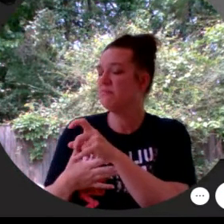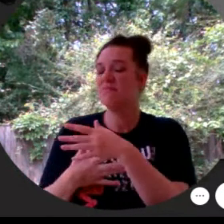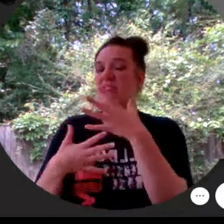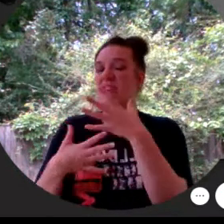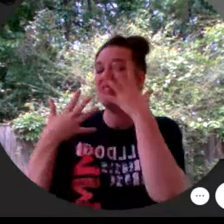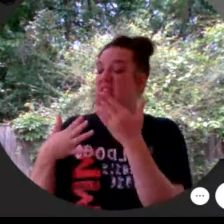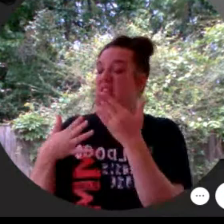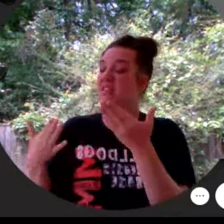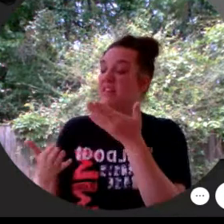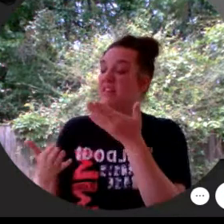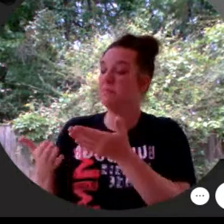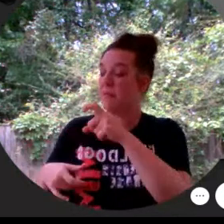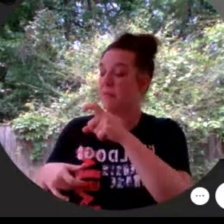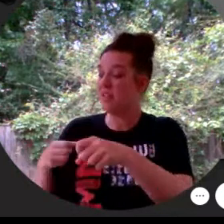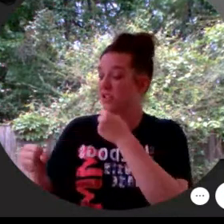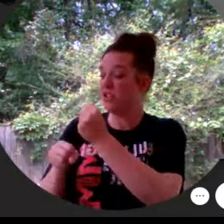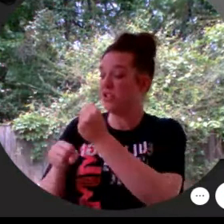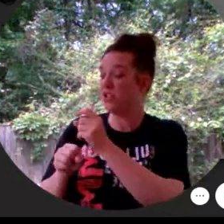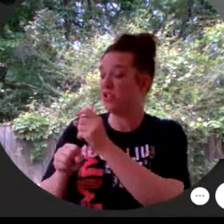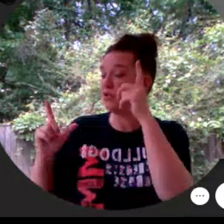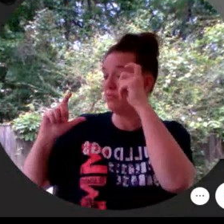year's photograph, which